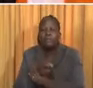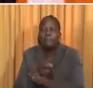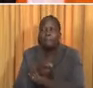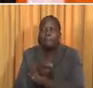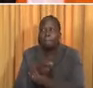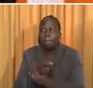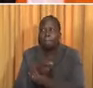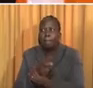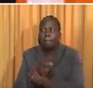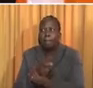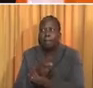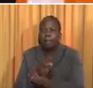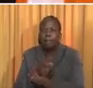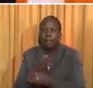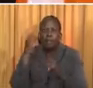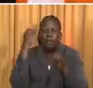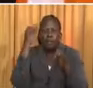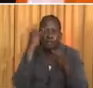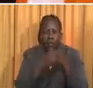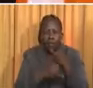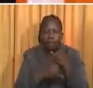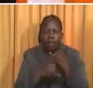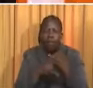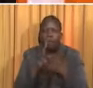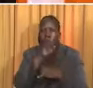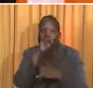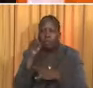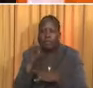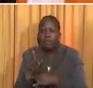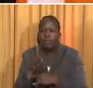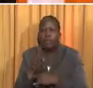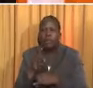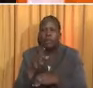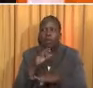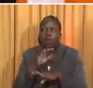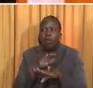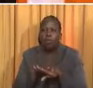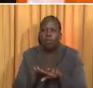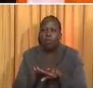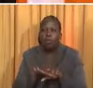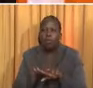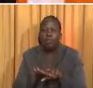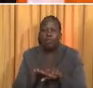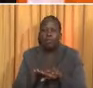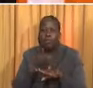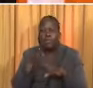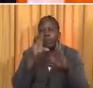Constitution. The final framed question is on the referendum question.